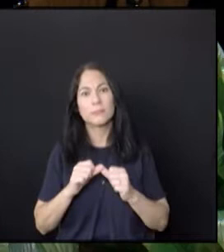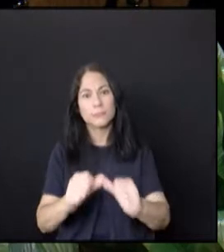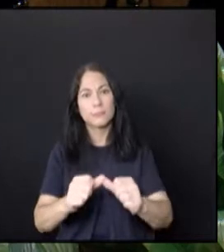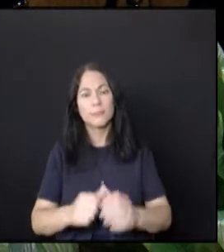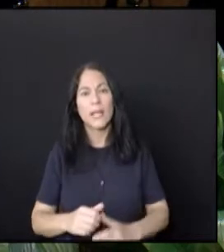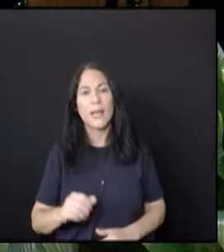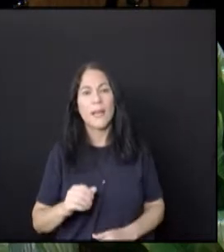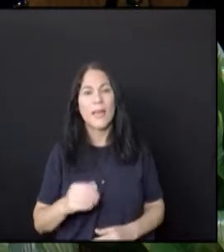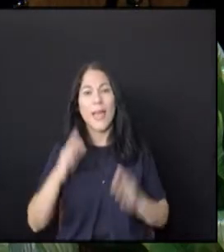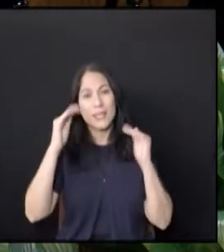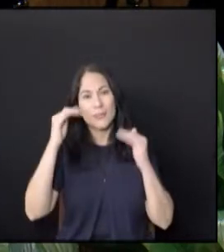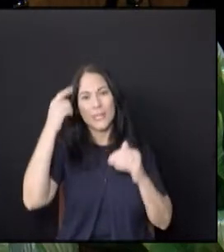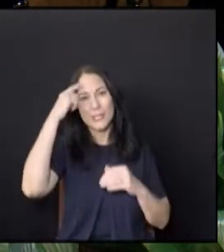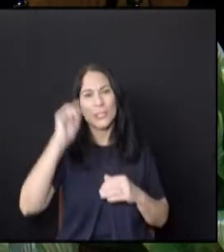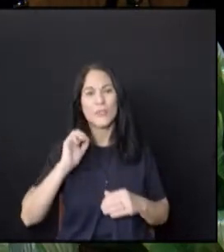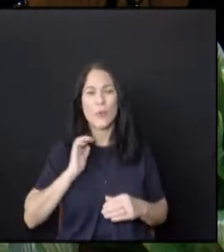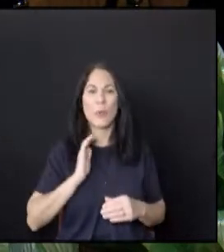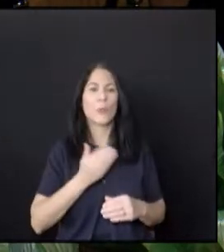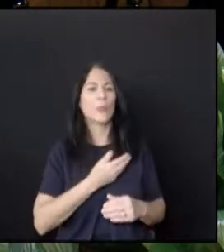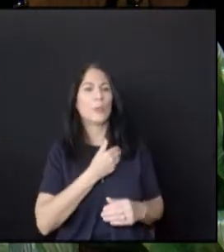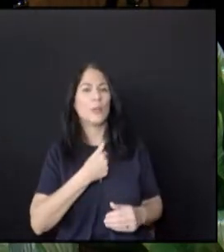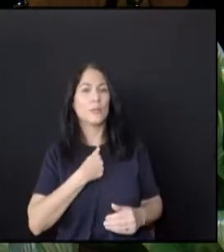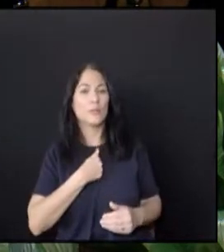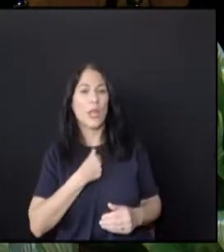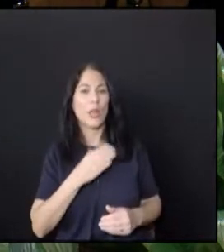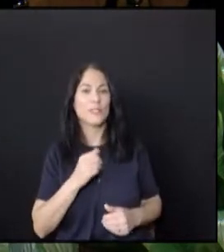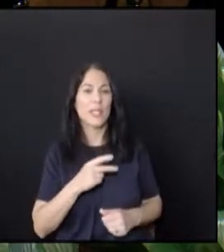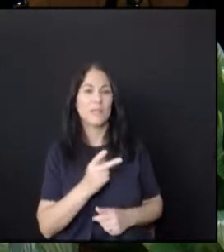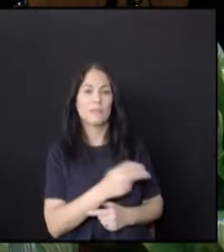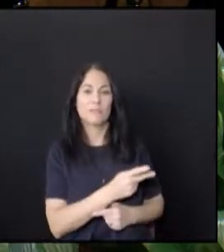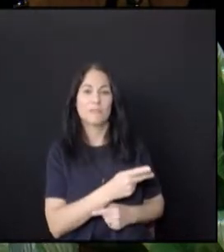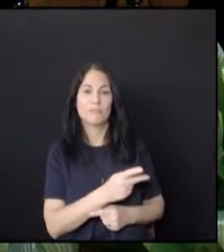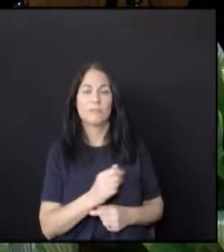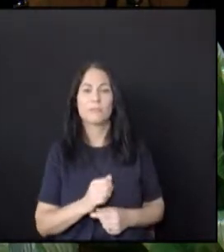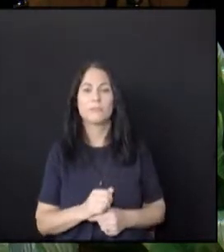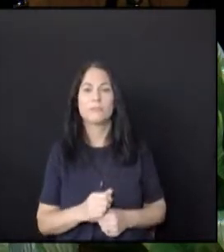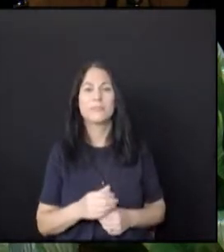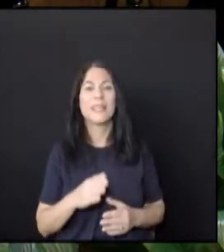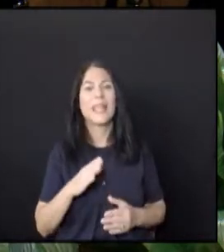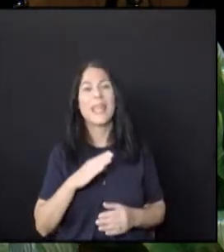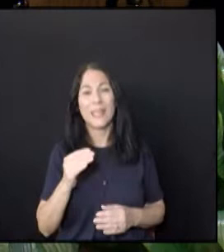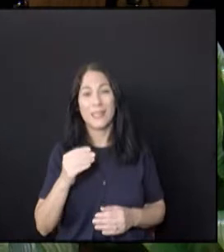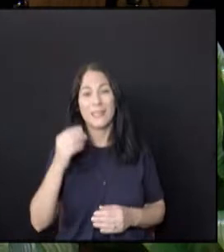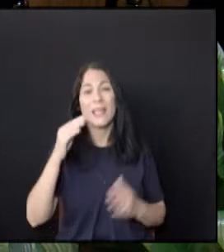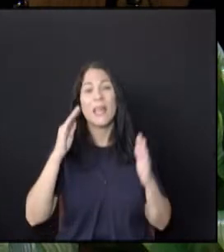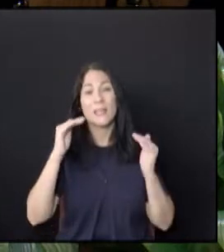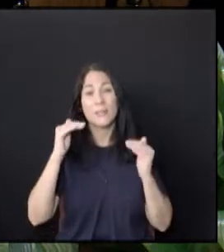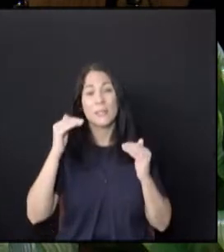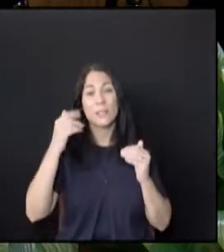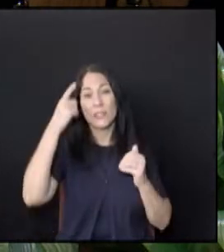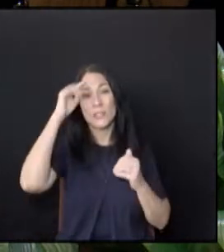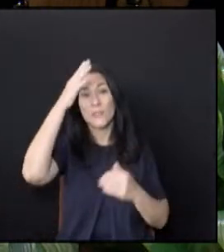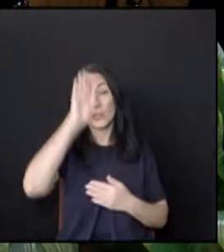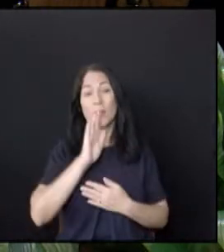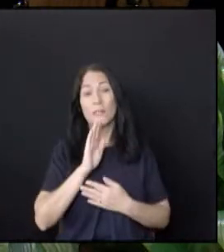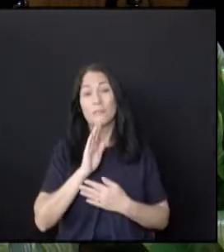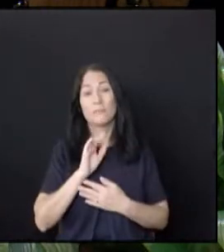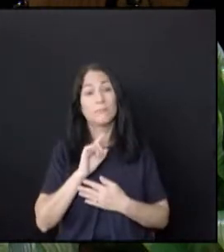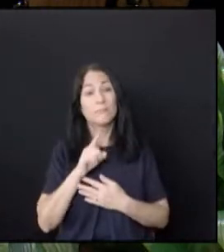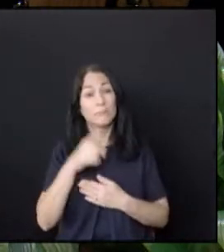for ourselves and for one another. We even have expectations for God. Wouldn't you agree?